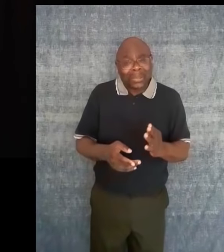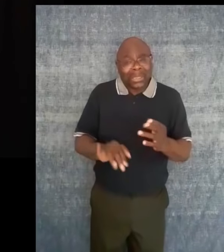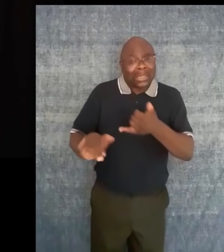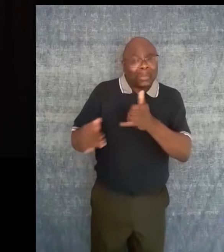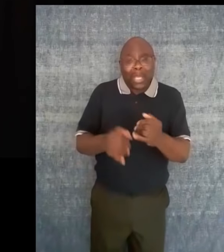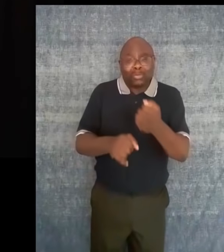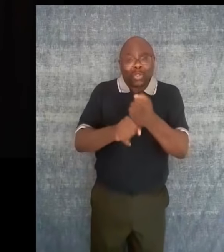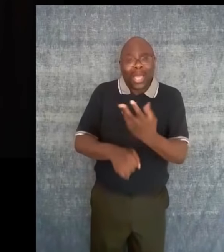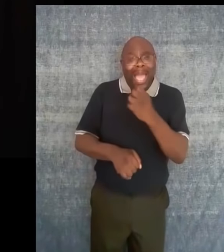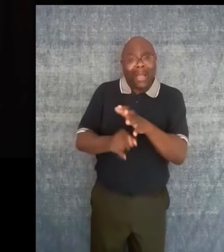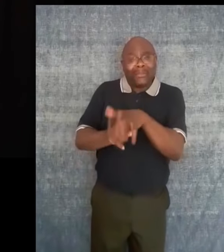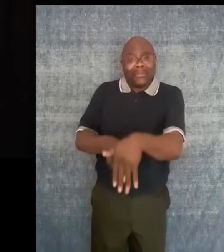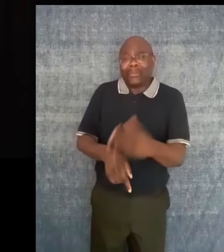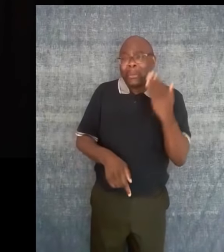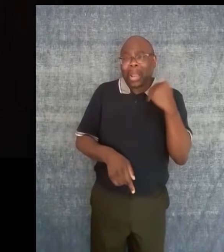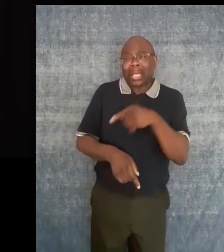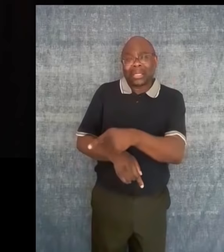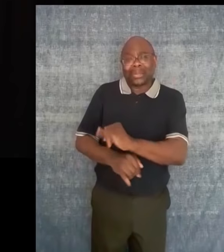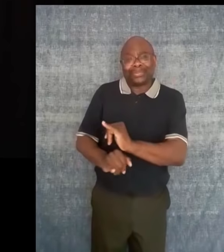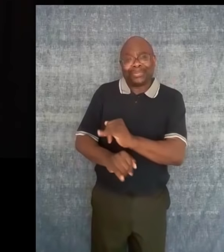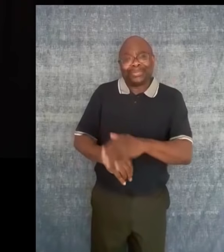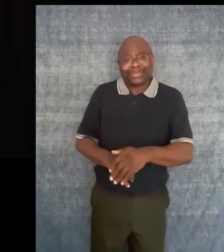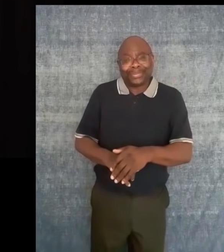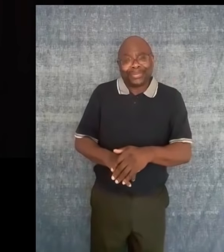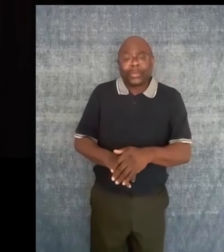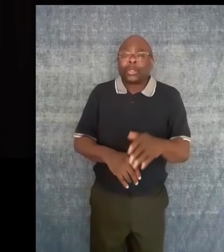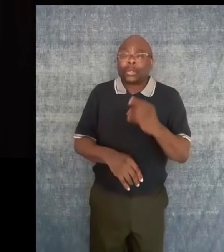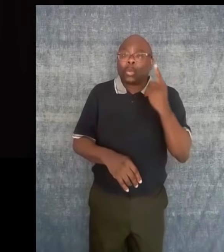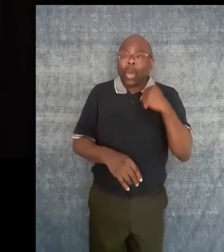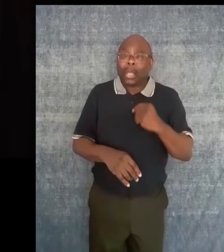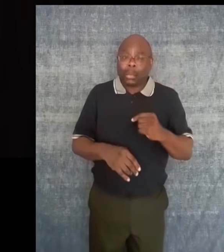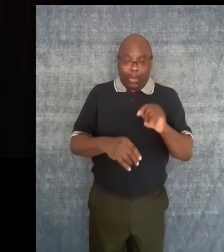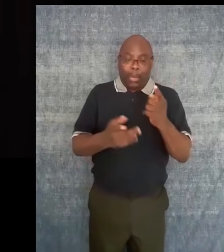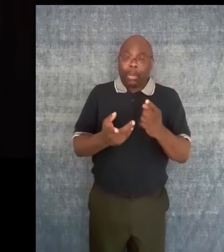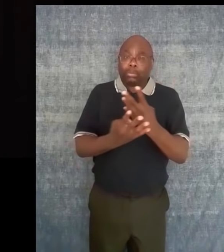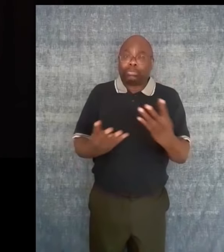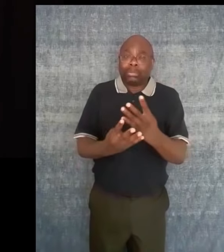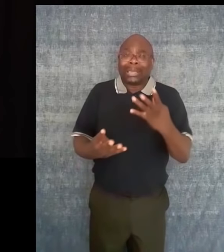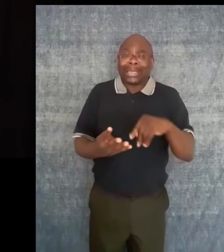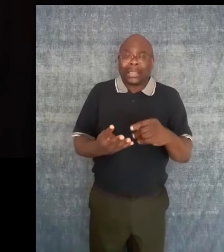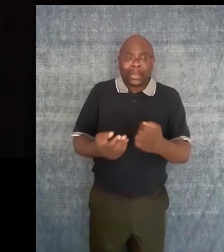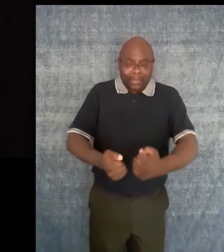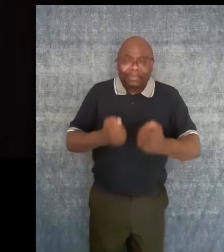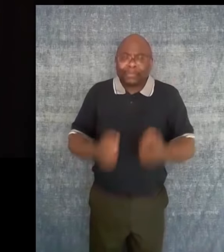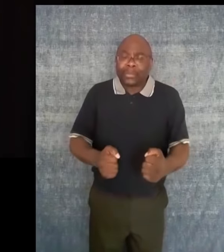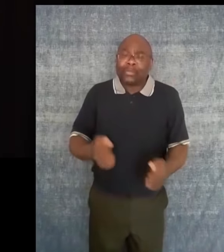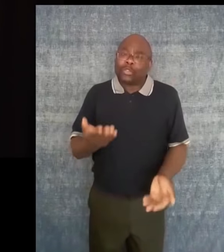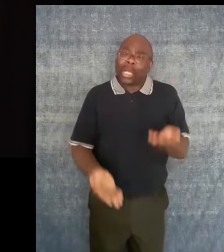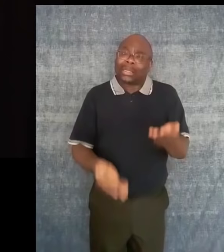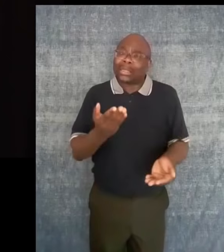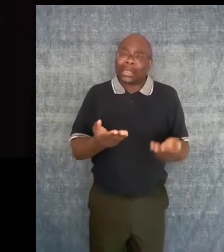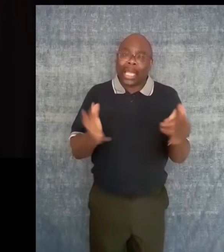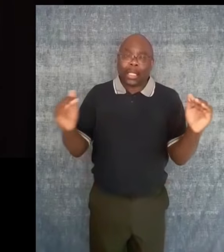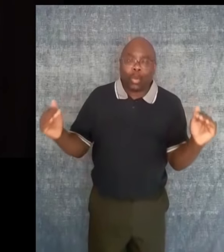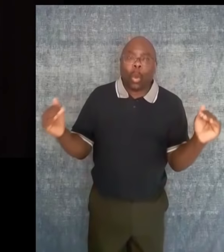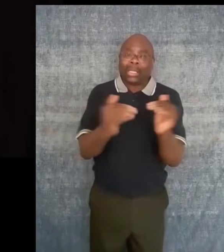in the church. And so we, especially the white majority, need to stand for justice and